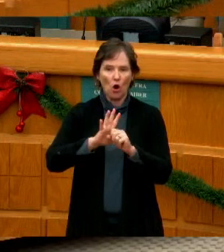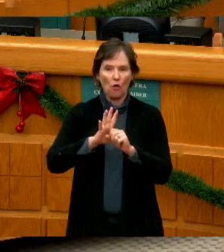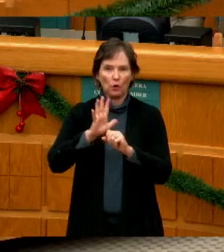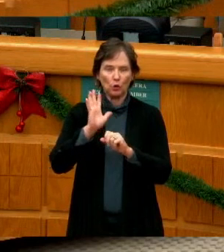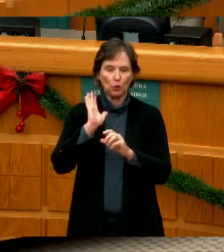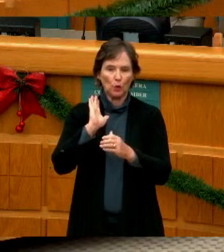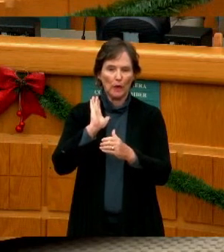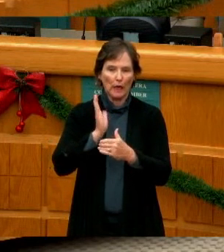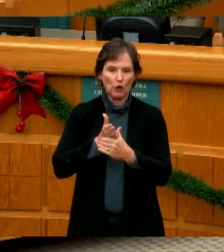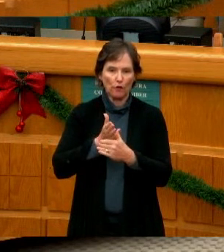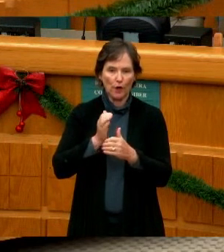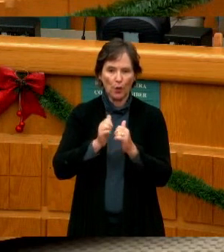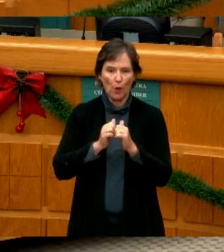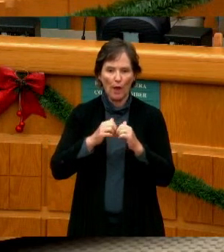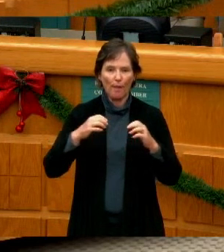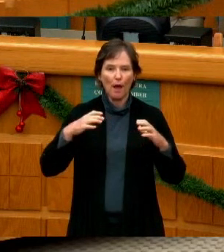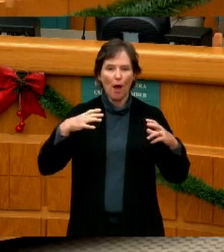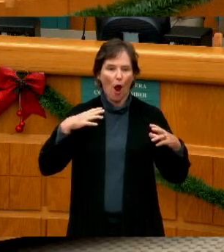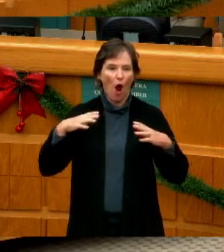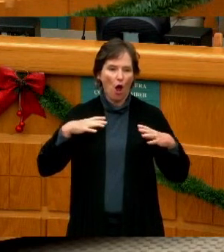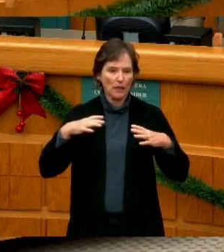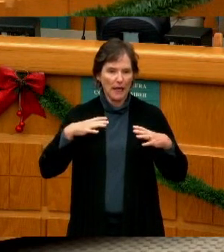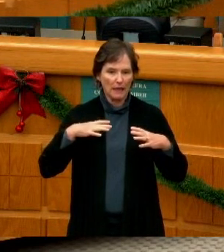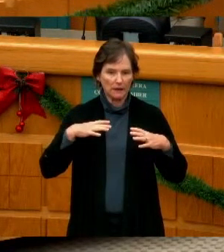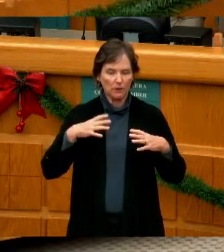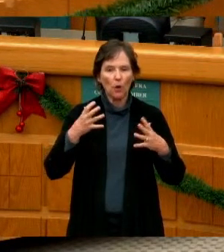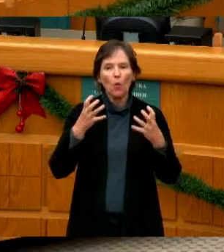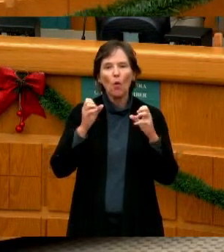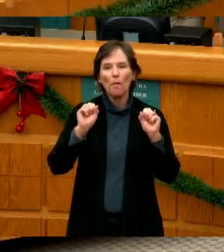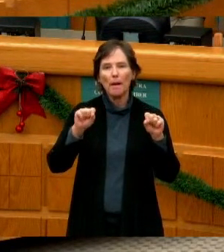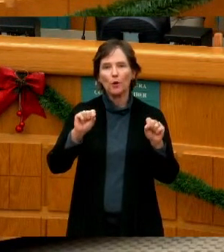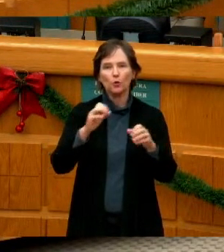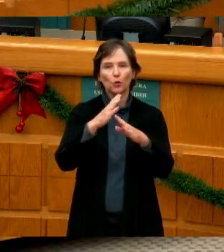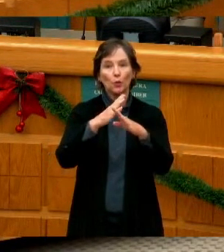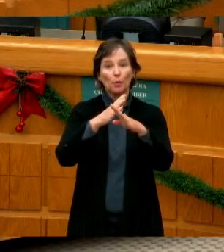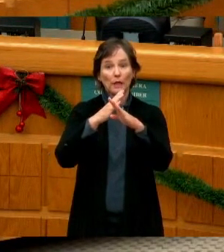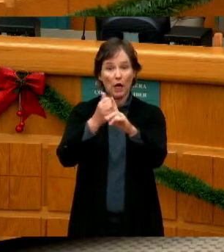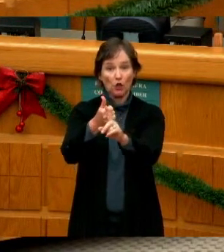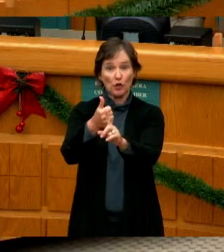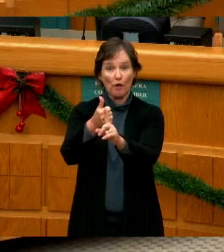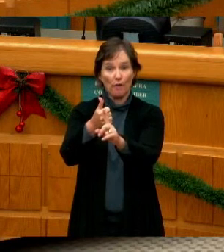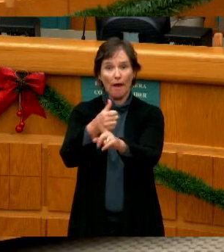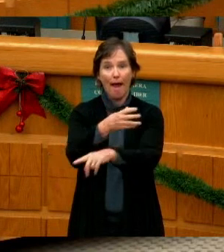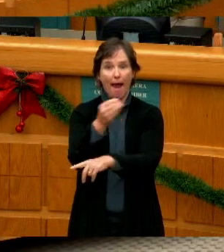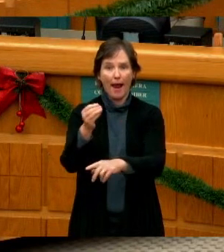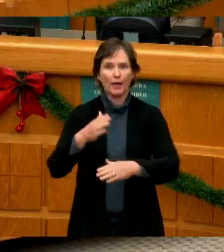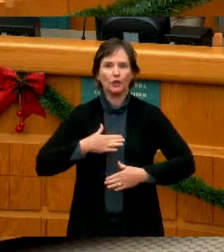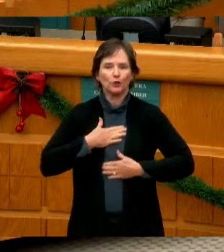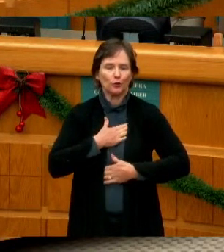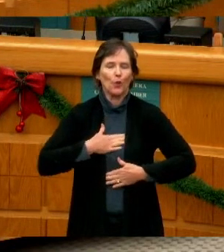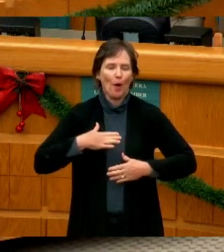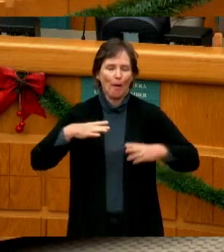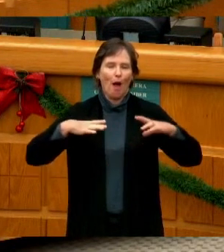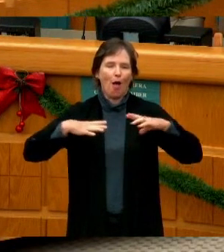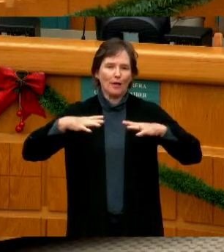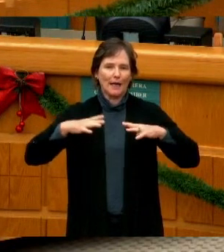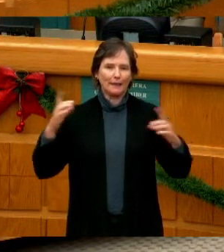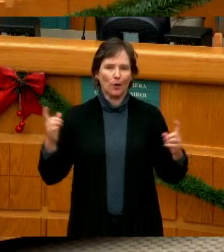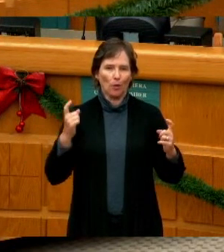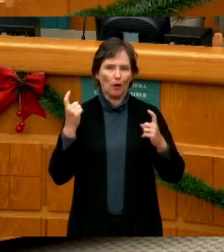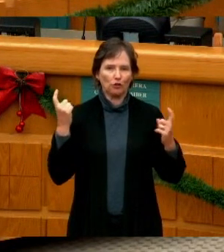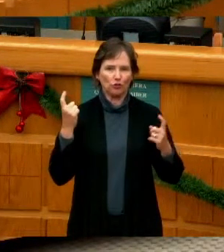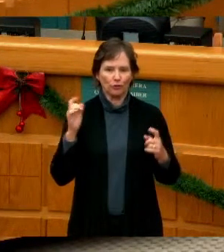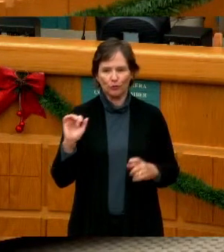so we're going to be able to protect ourselves and enjoy the holidays. So we